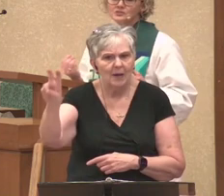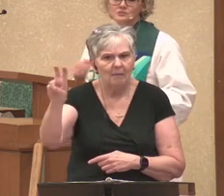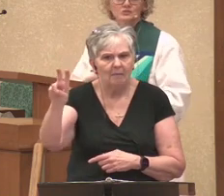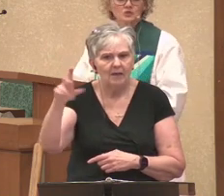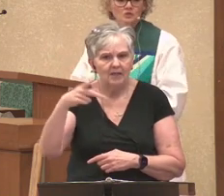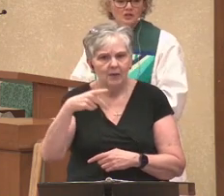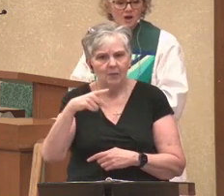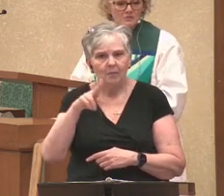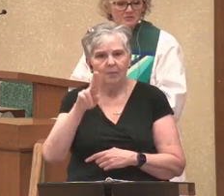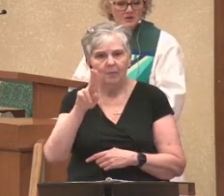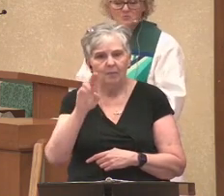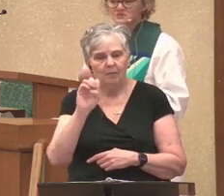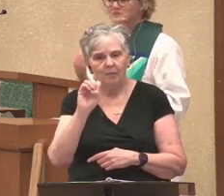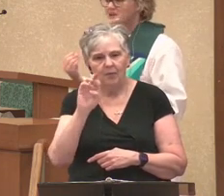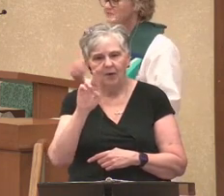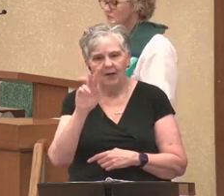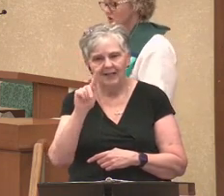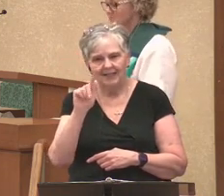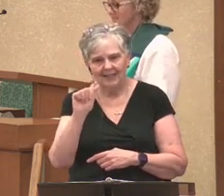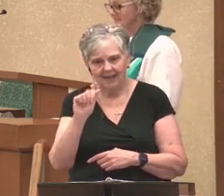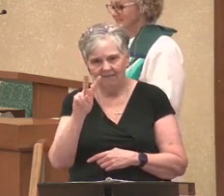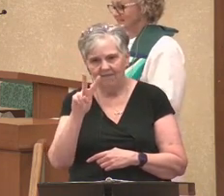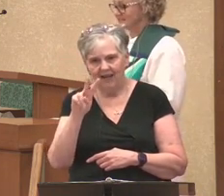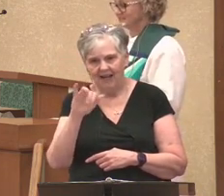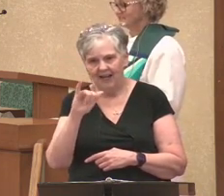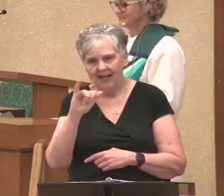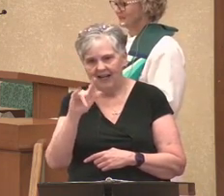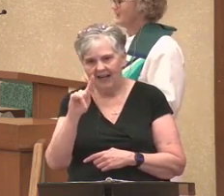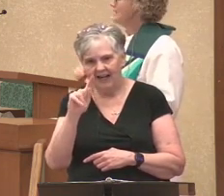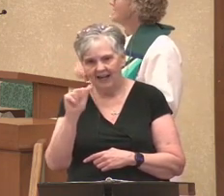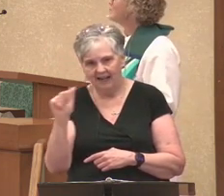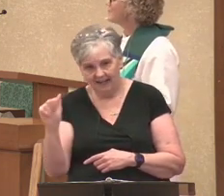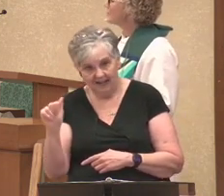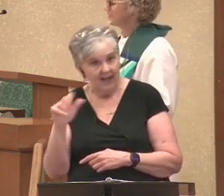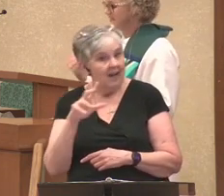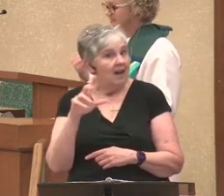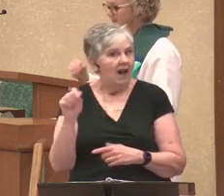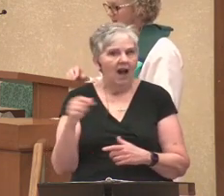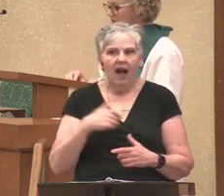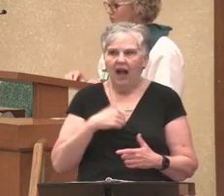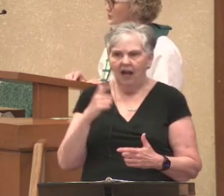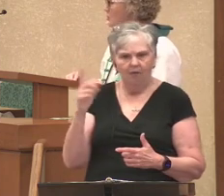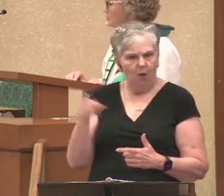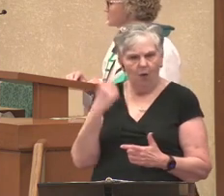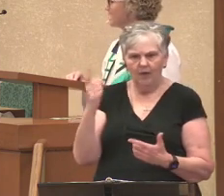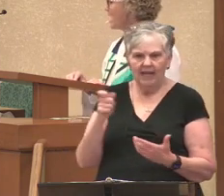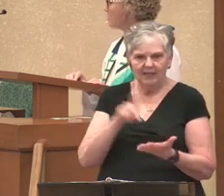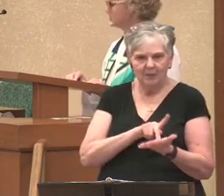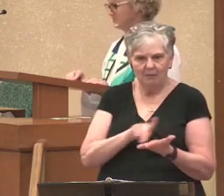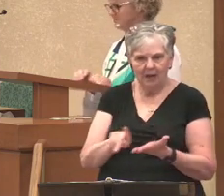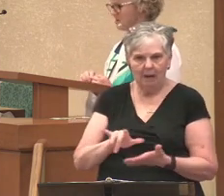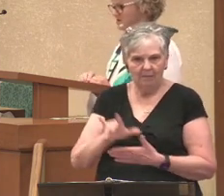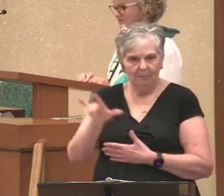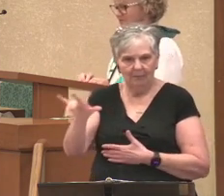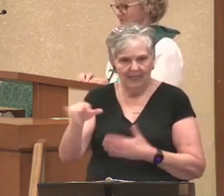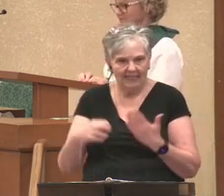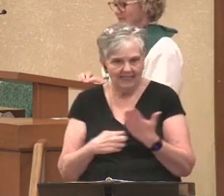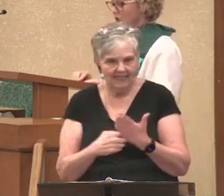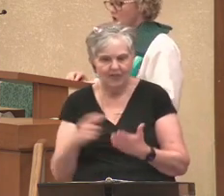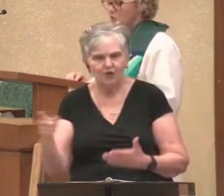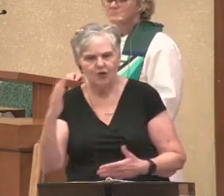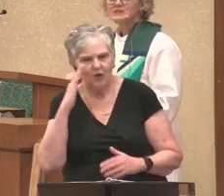I had to do to go along with her was pay for a plane ticket. Now, my friend Leela knows how to get